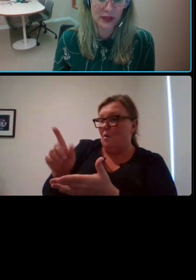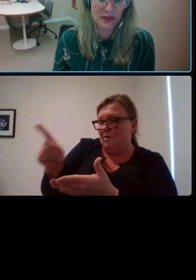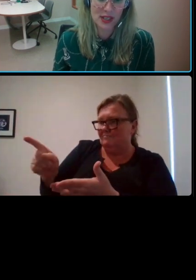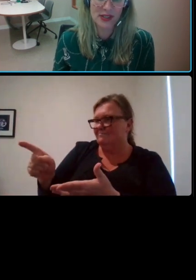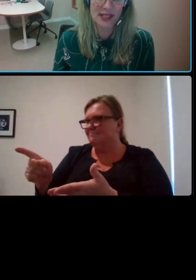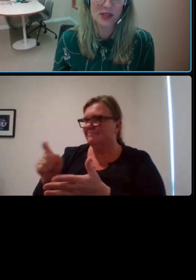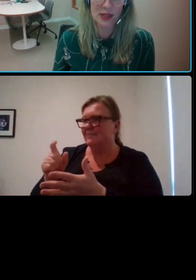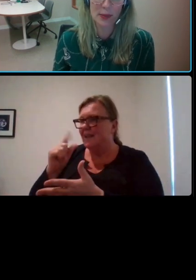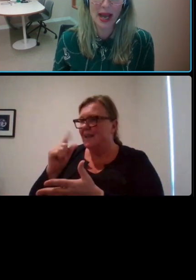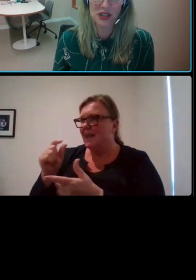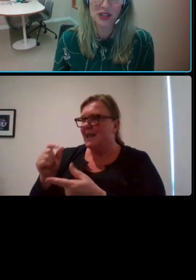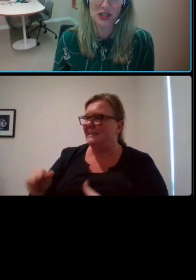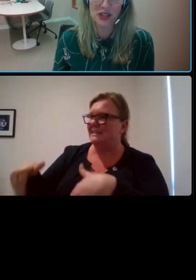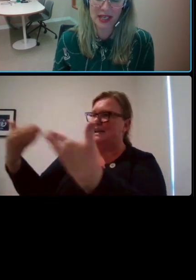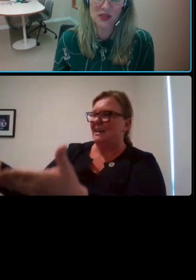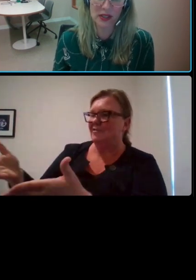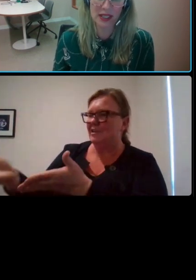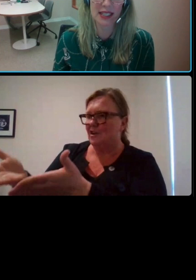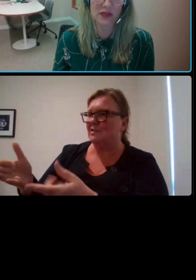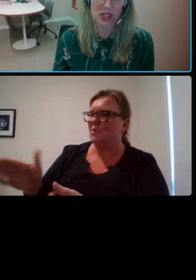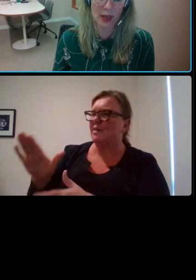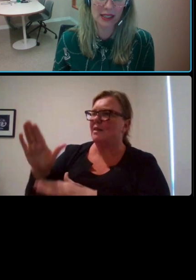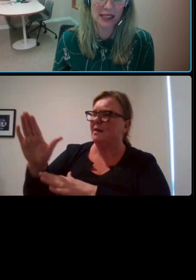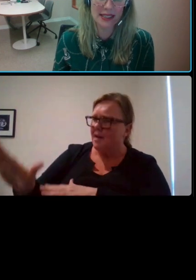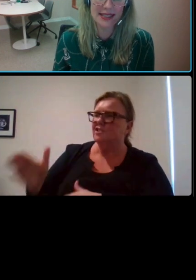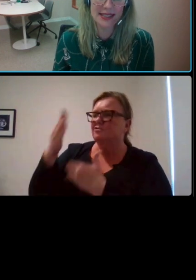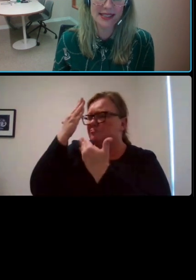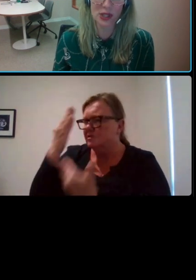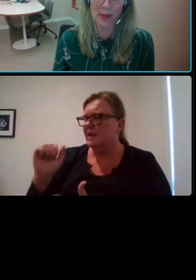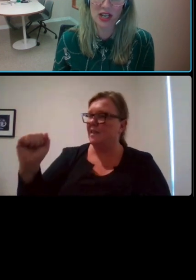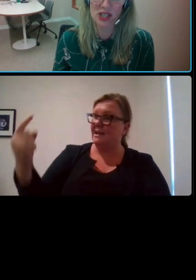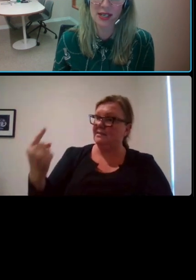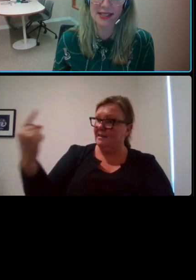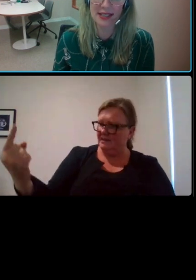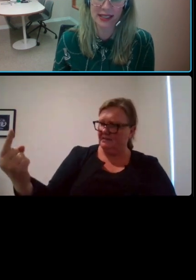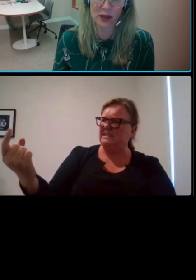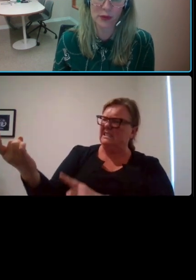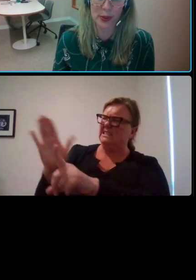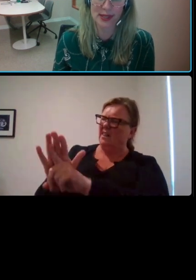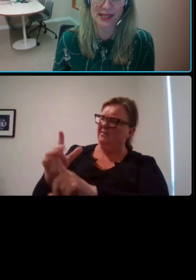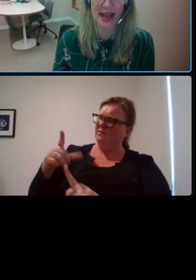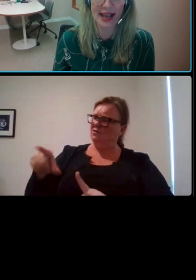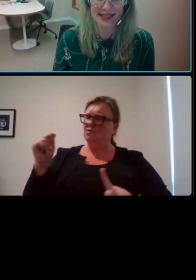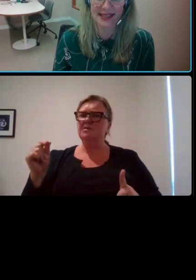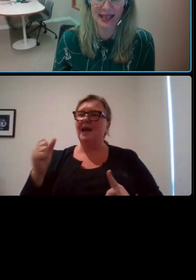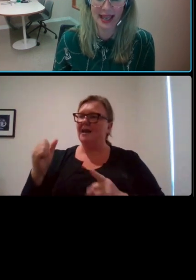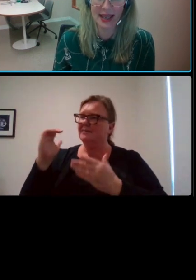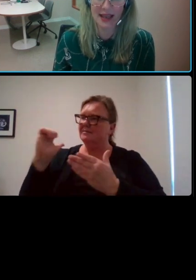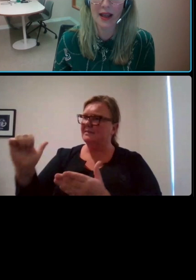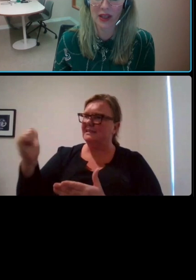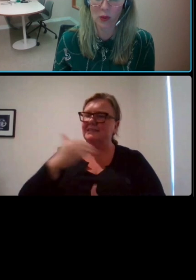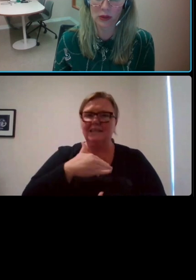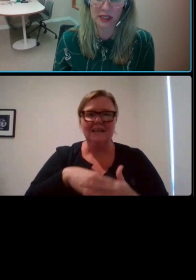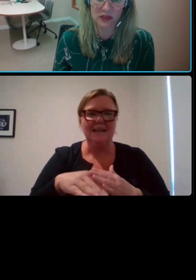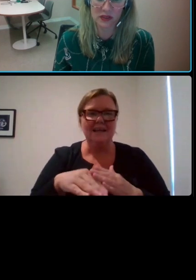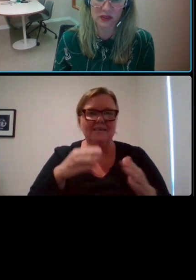the delivery of services with compassion and respect for the individuality, self-determination and dignity of a person accessing